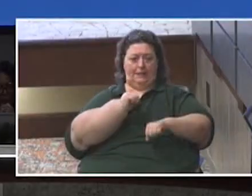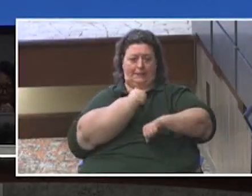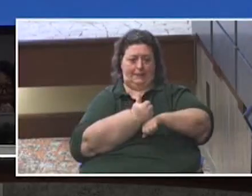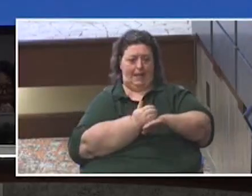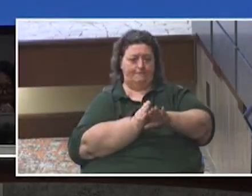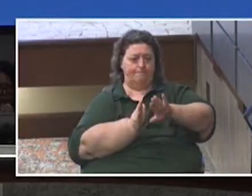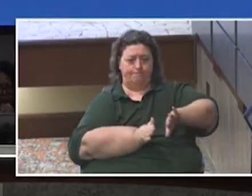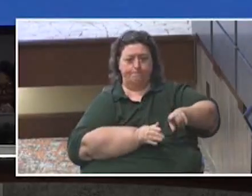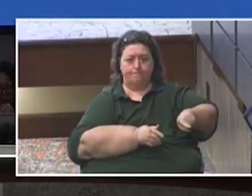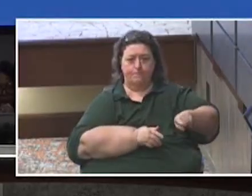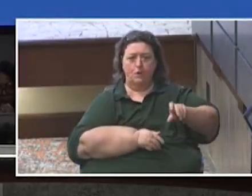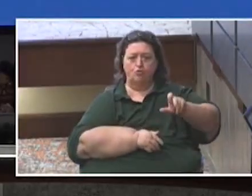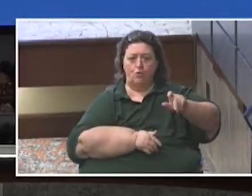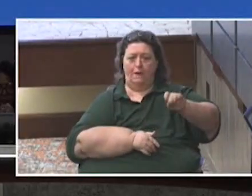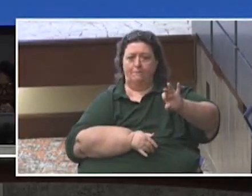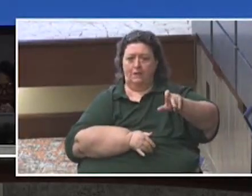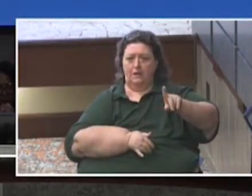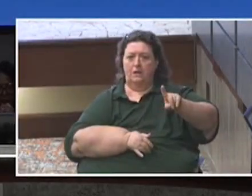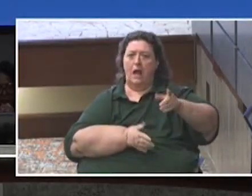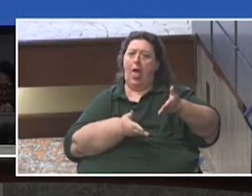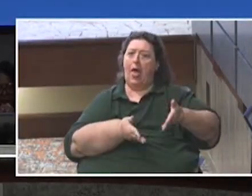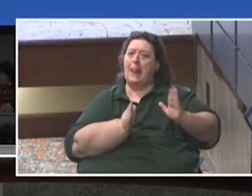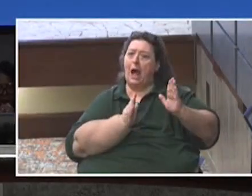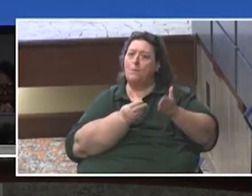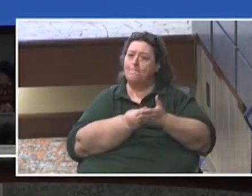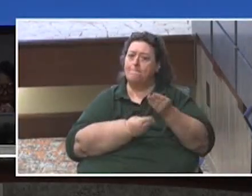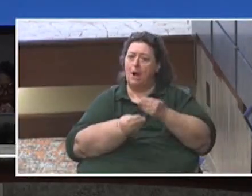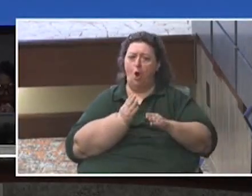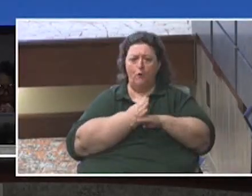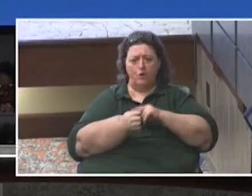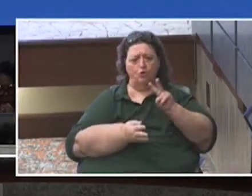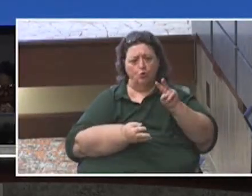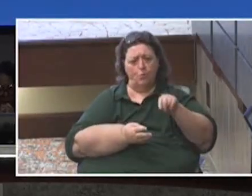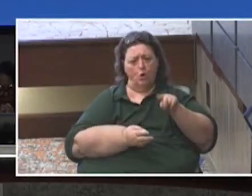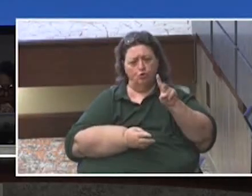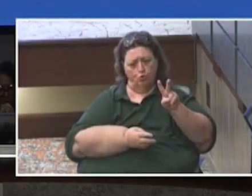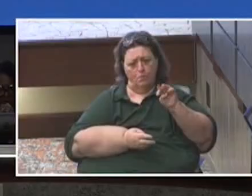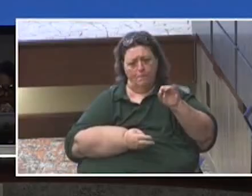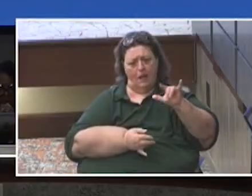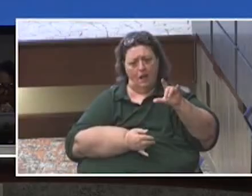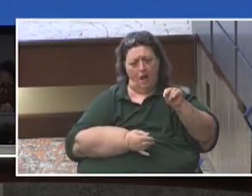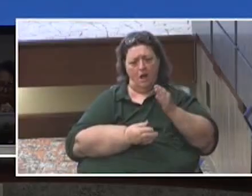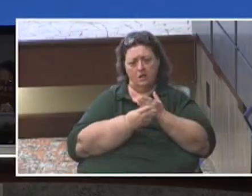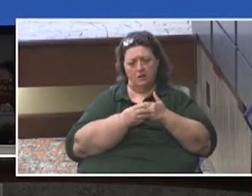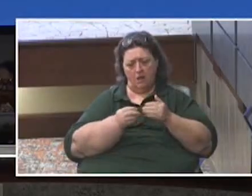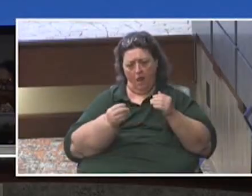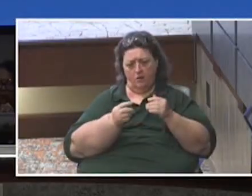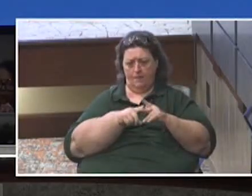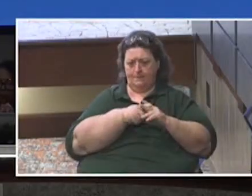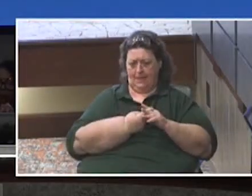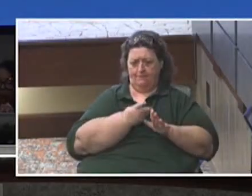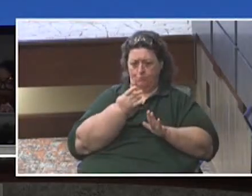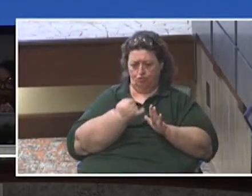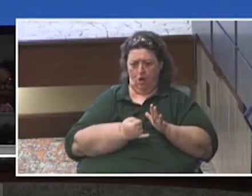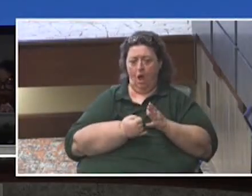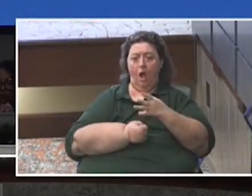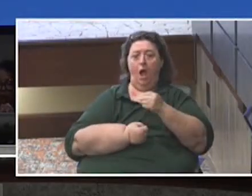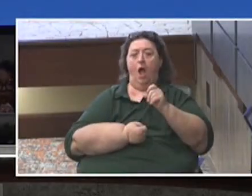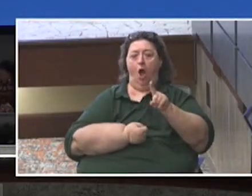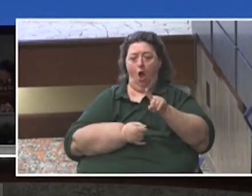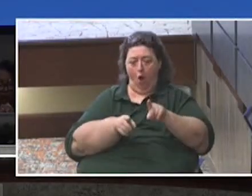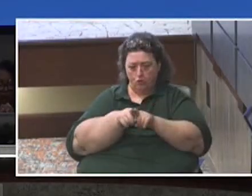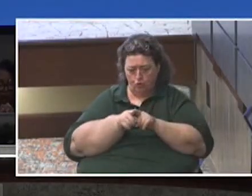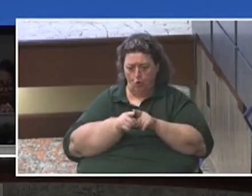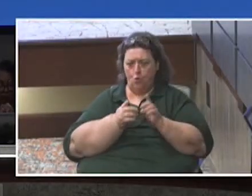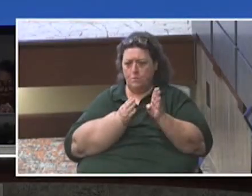fairly significant track and field allowance of just over $2.2 million at the beginning of this project. We also